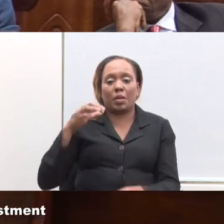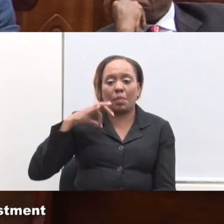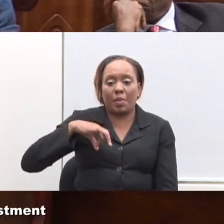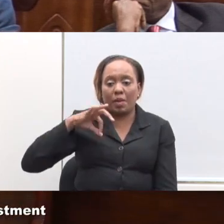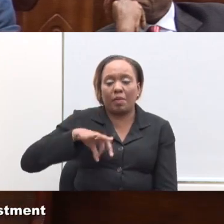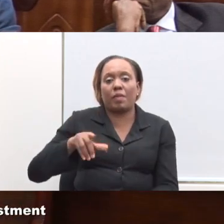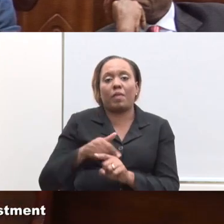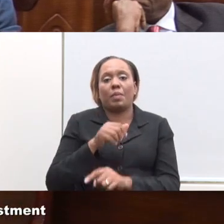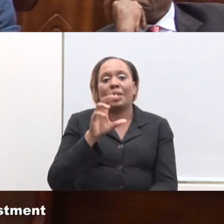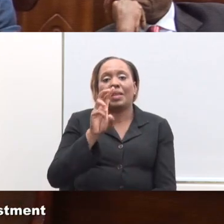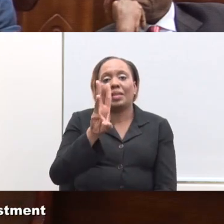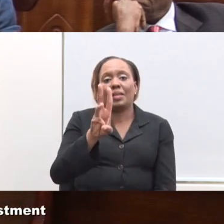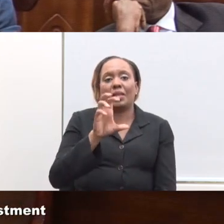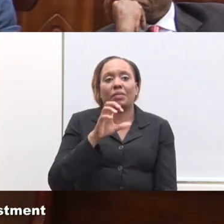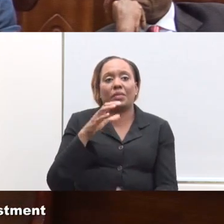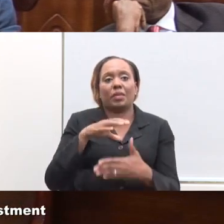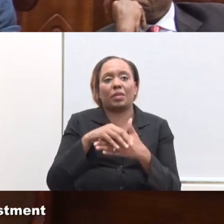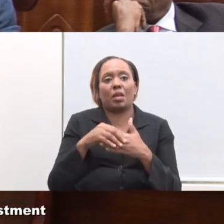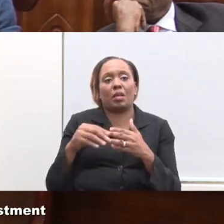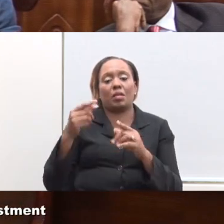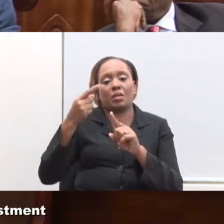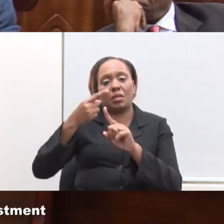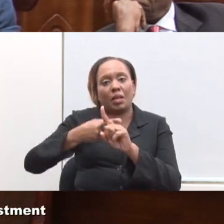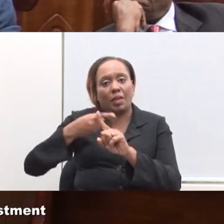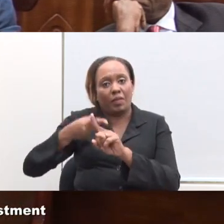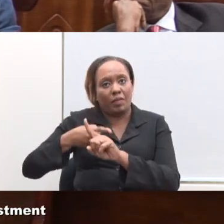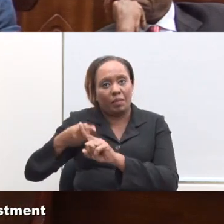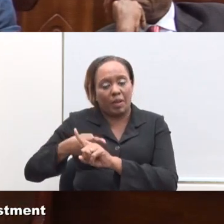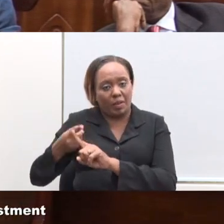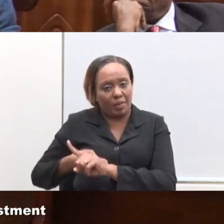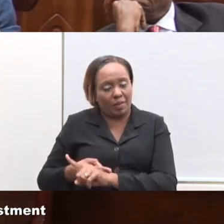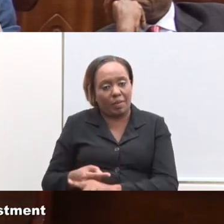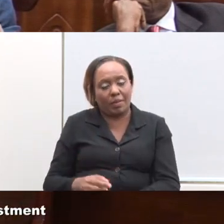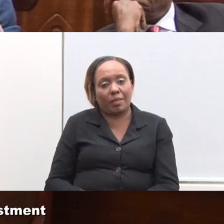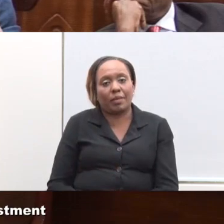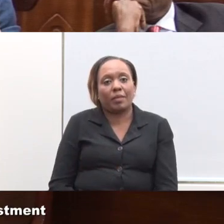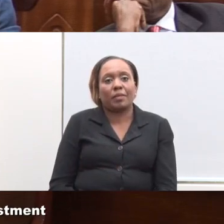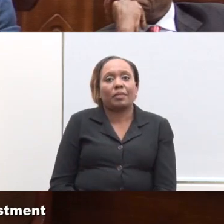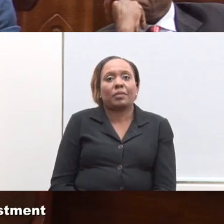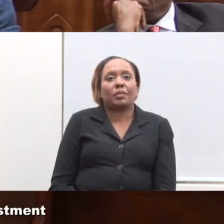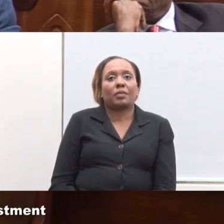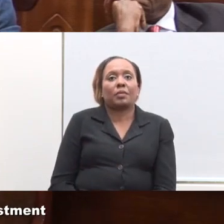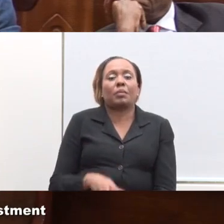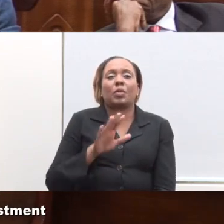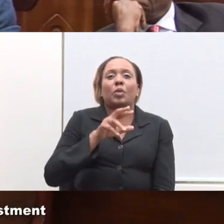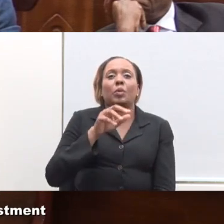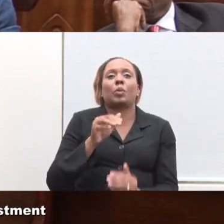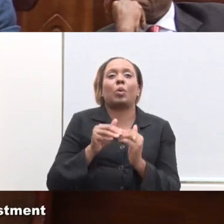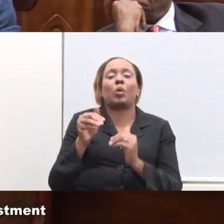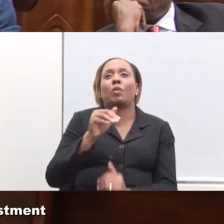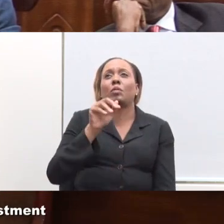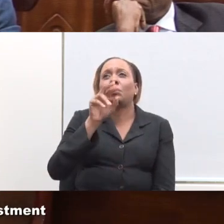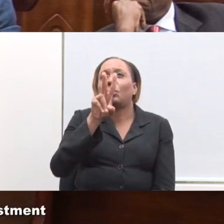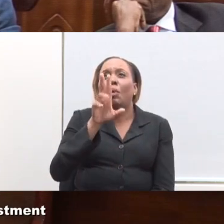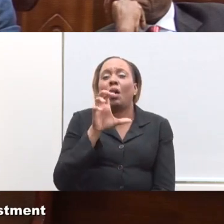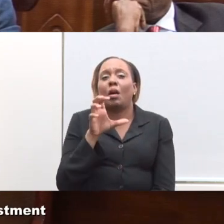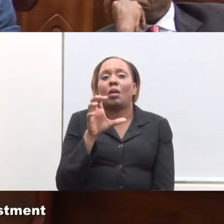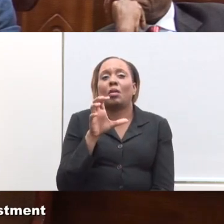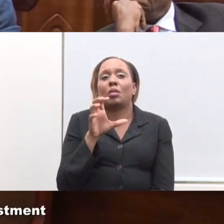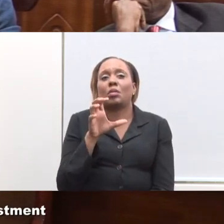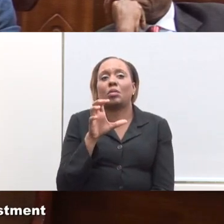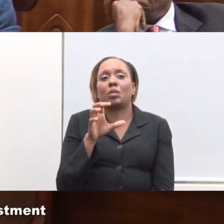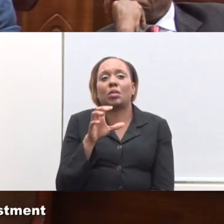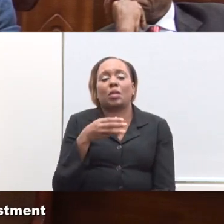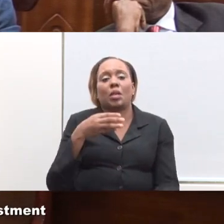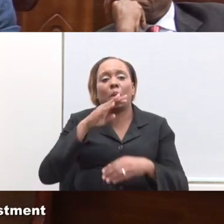month allocation for the vulnerable households. I am told that there are just over 200 licensed beach